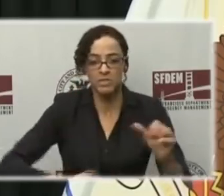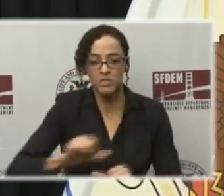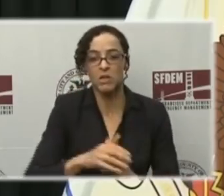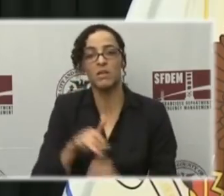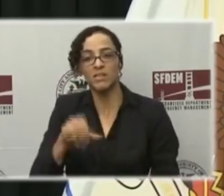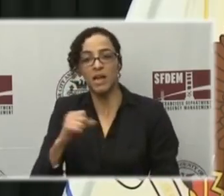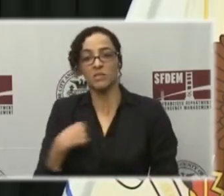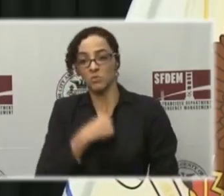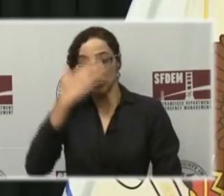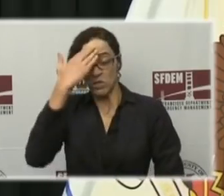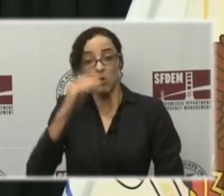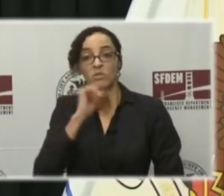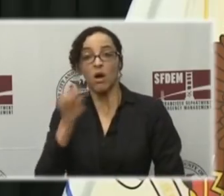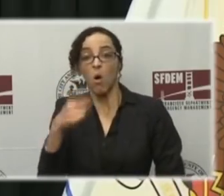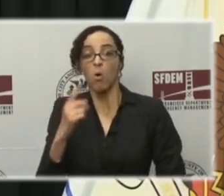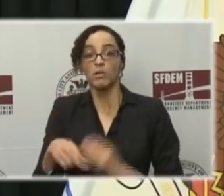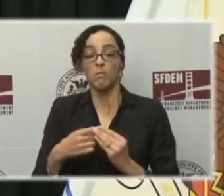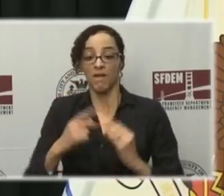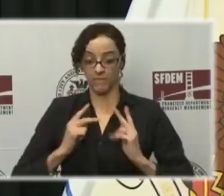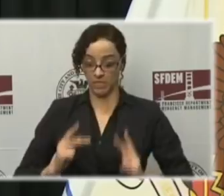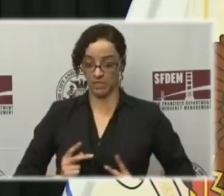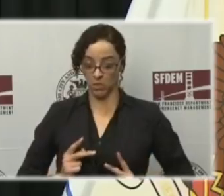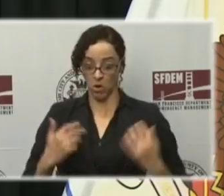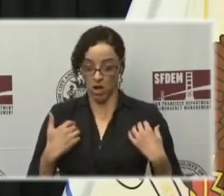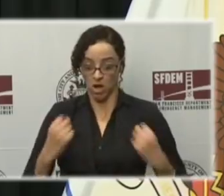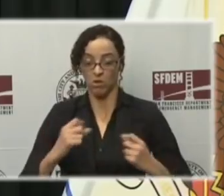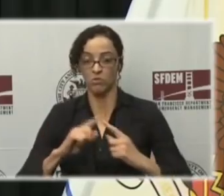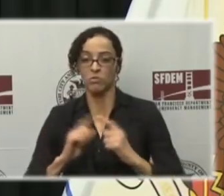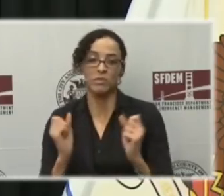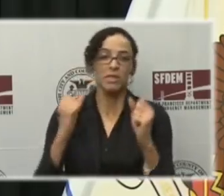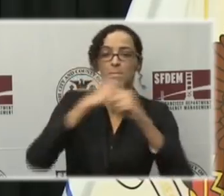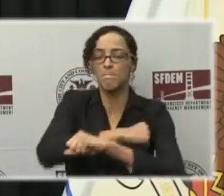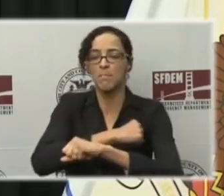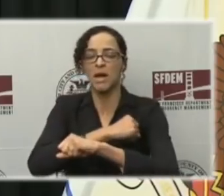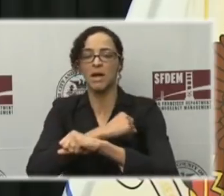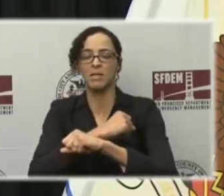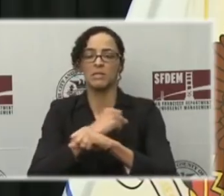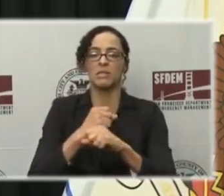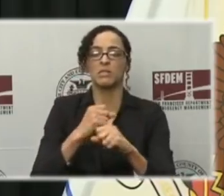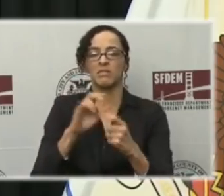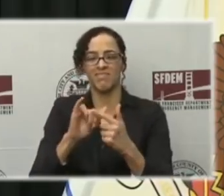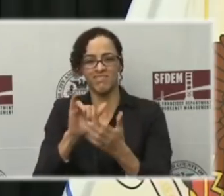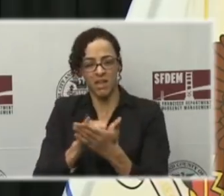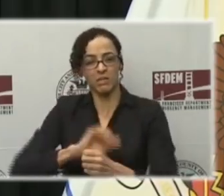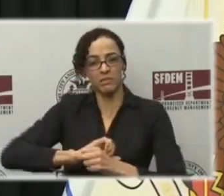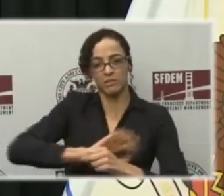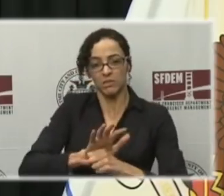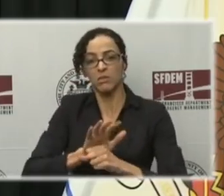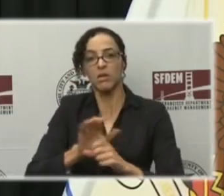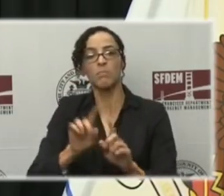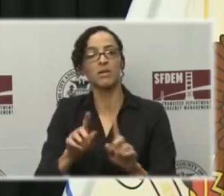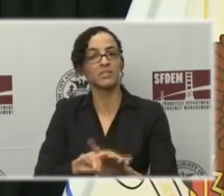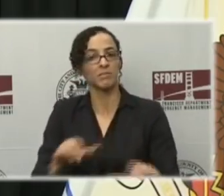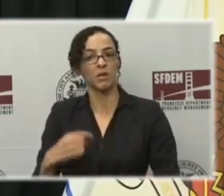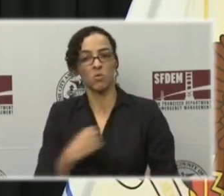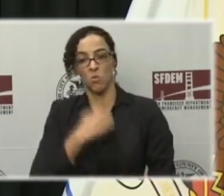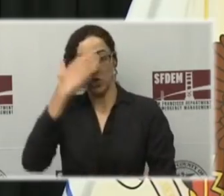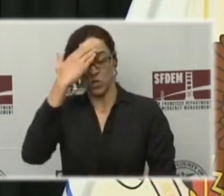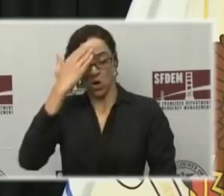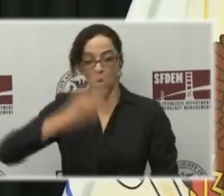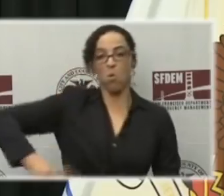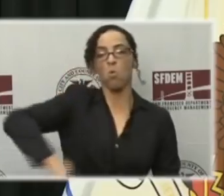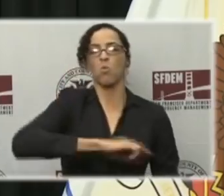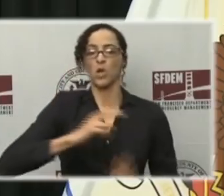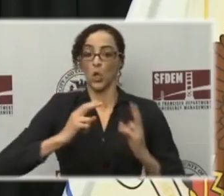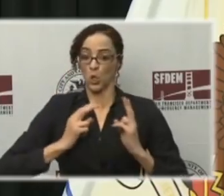the coronavirus. We also understand that as human beings, there's an emotional toll that this will take